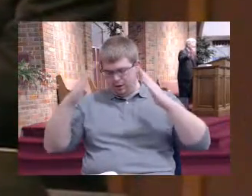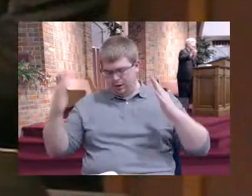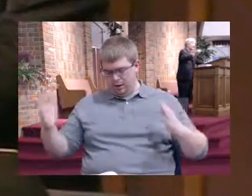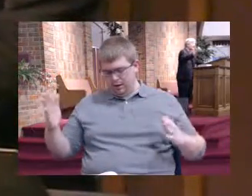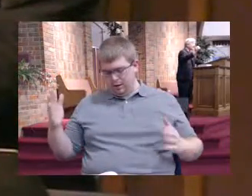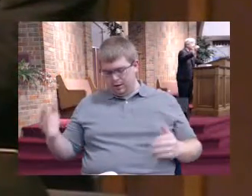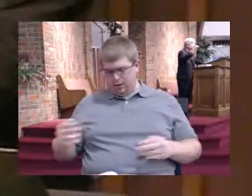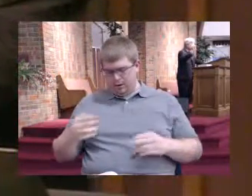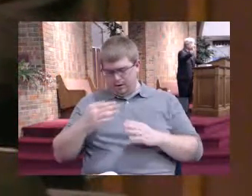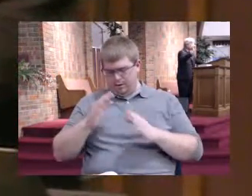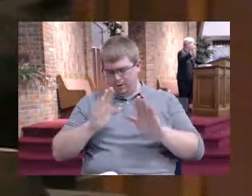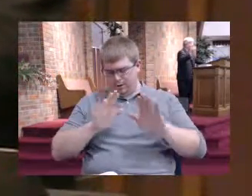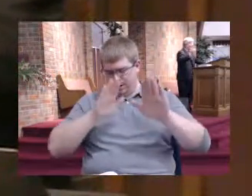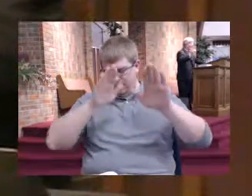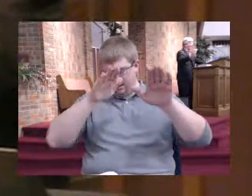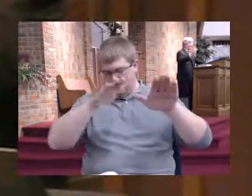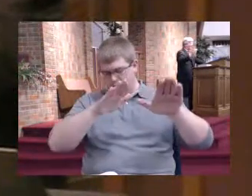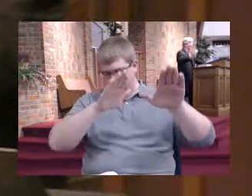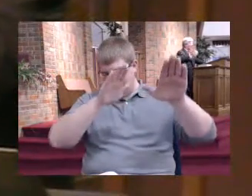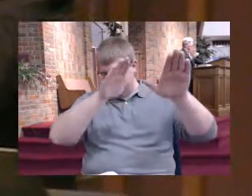mansion just over the